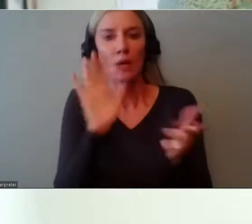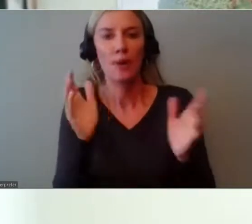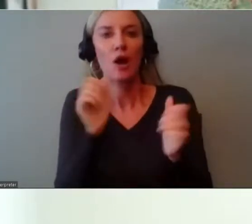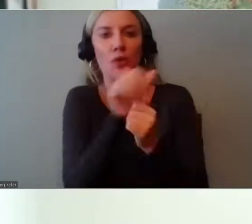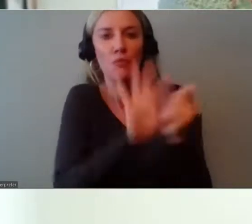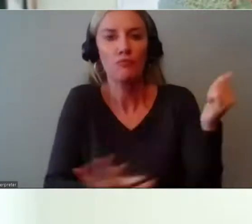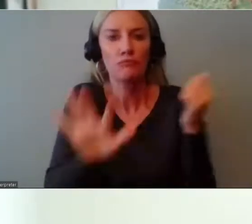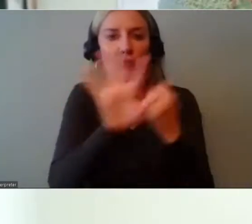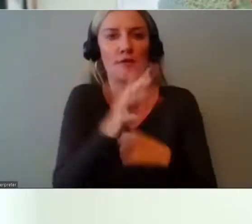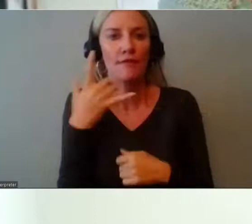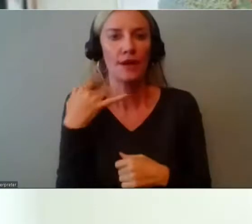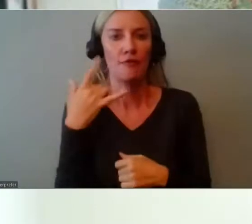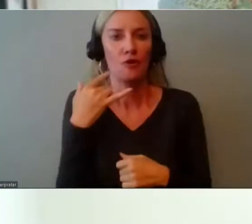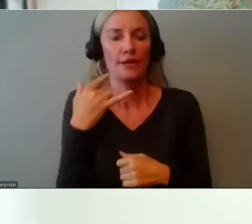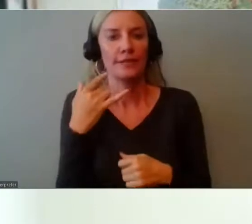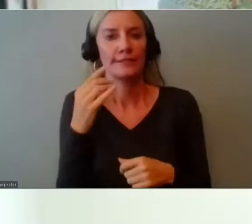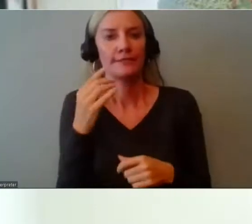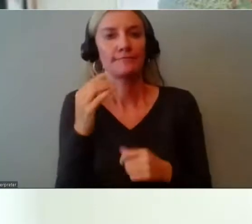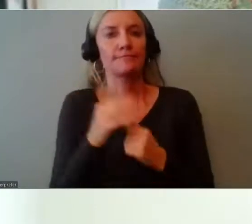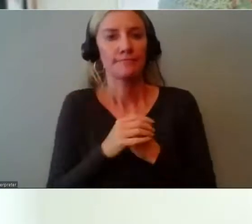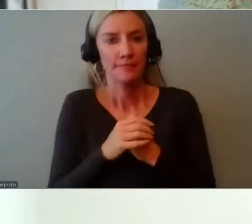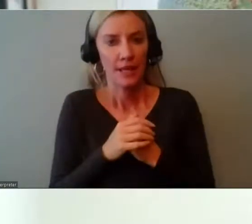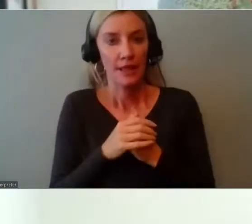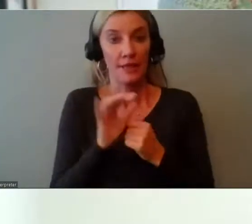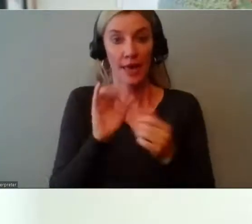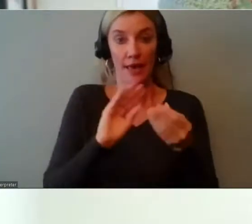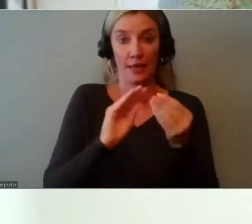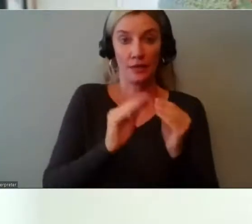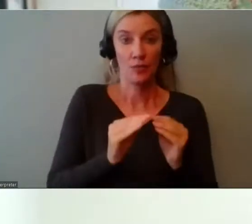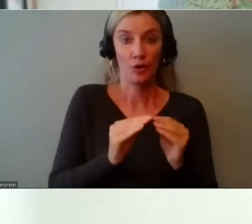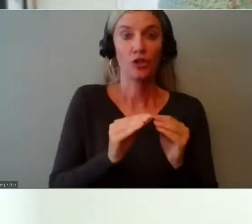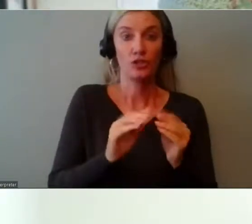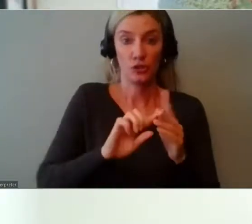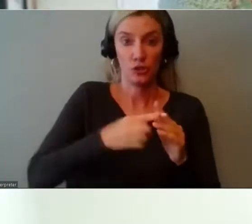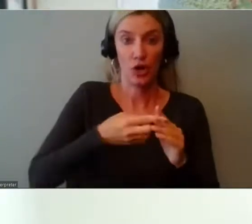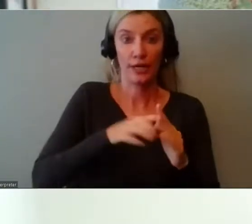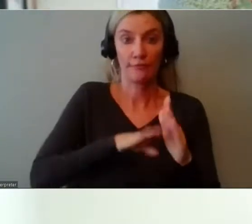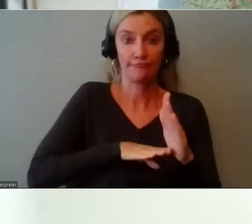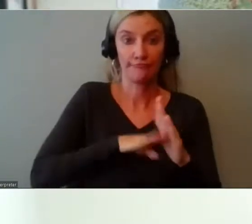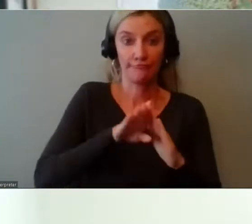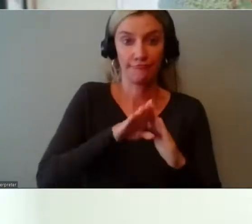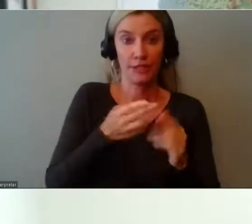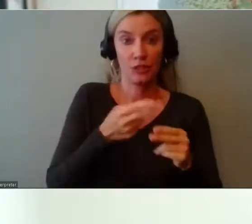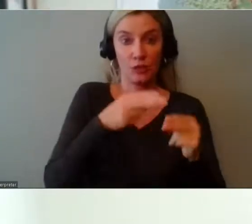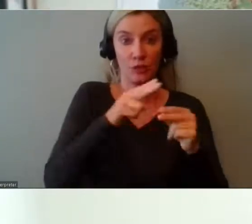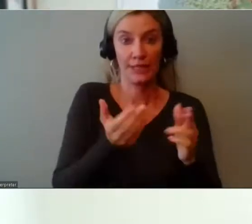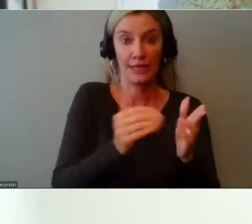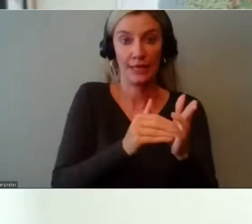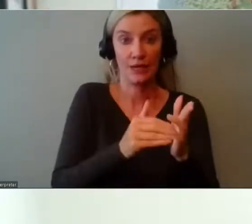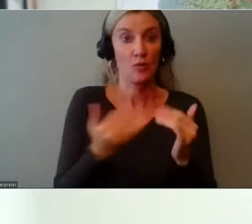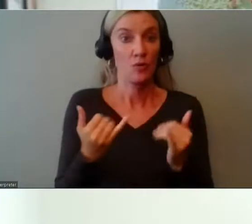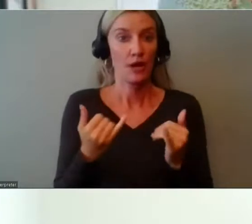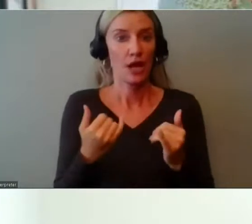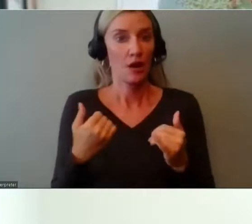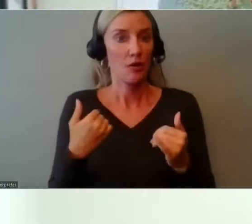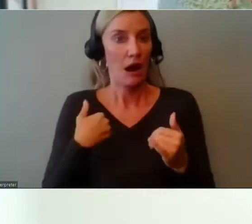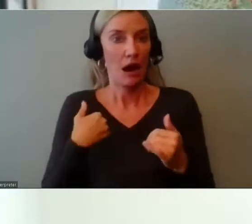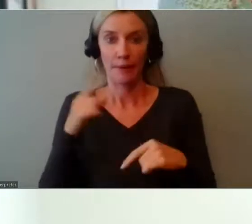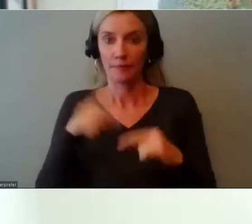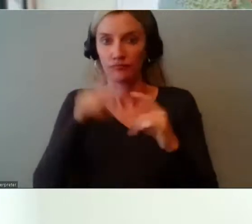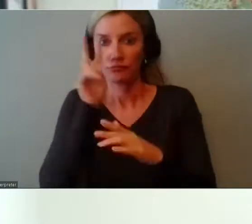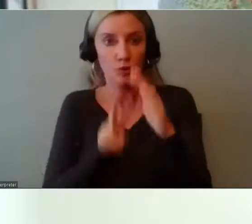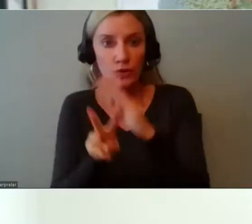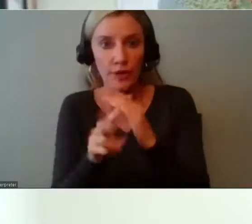a whole that the numbers are going up. I can't yet predict whether this is going to be a